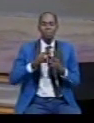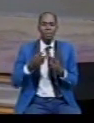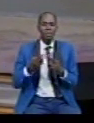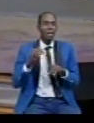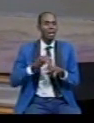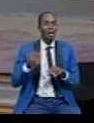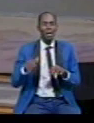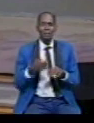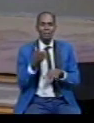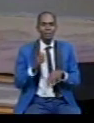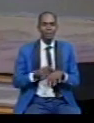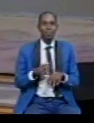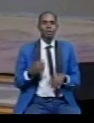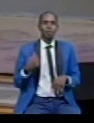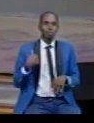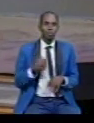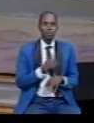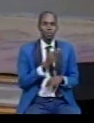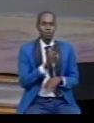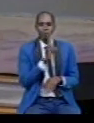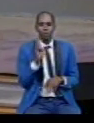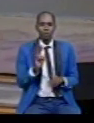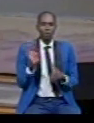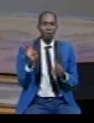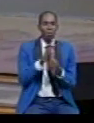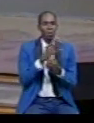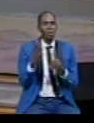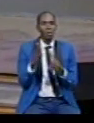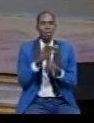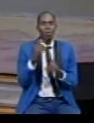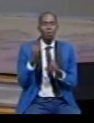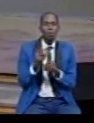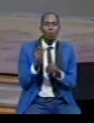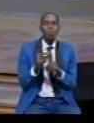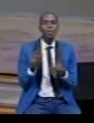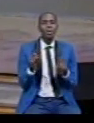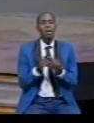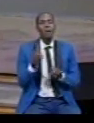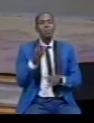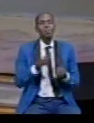used we flattering words like those who deceive